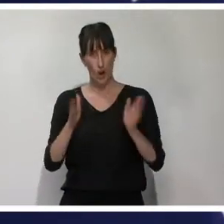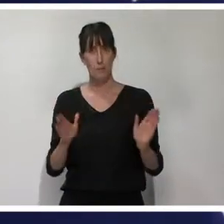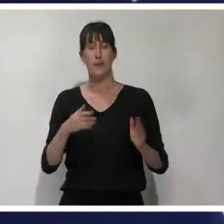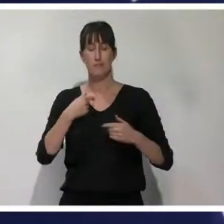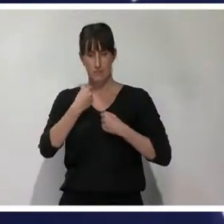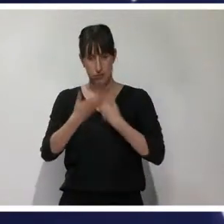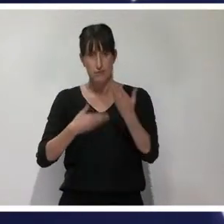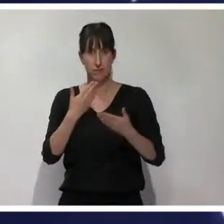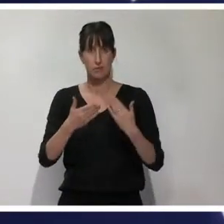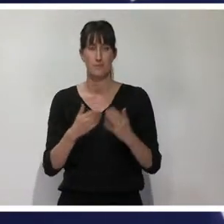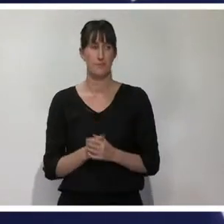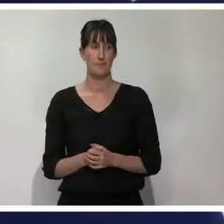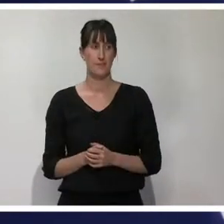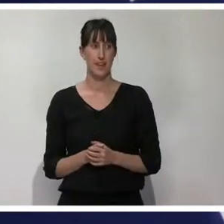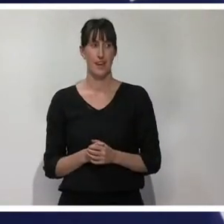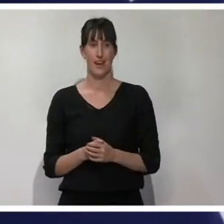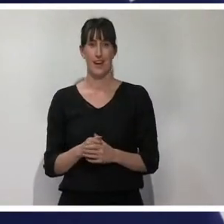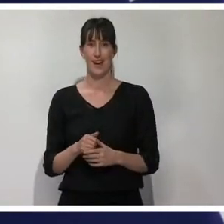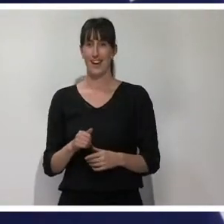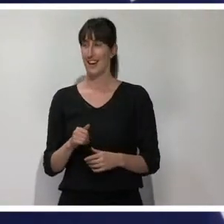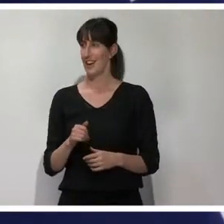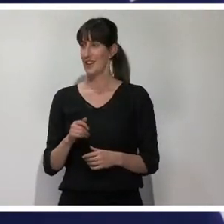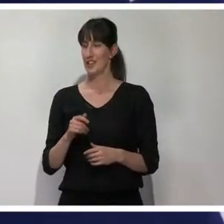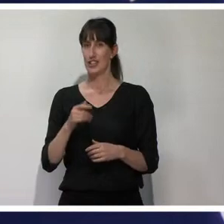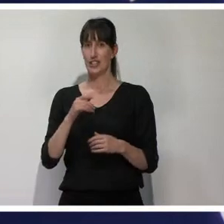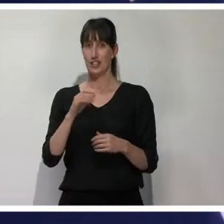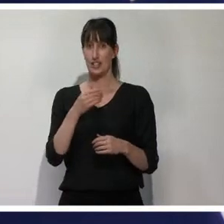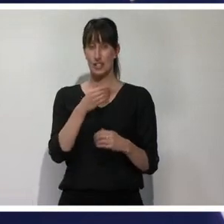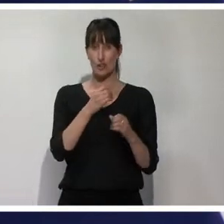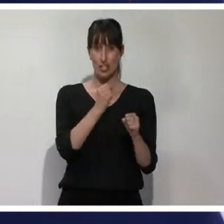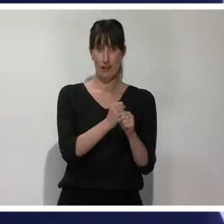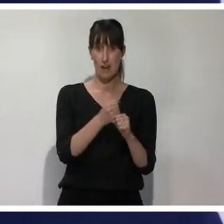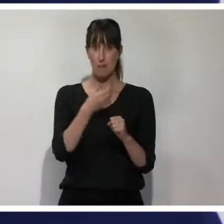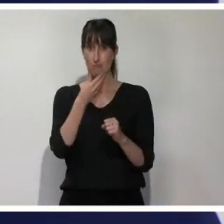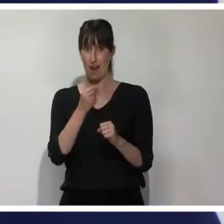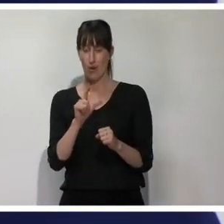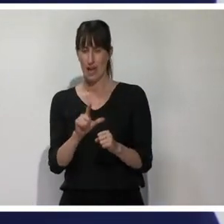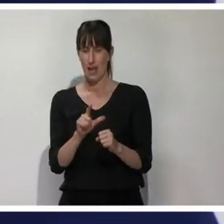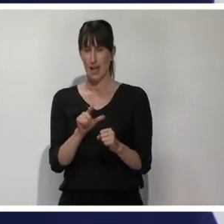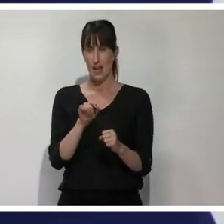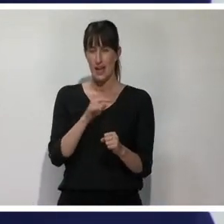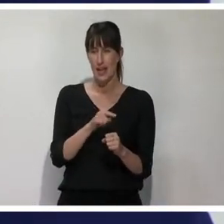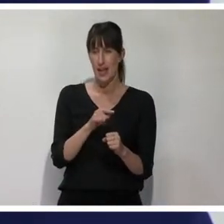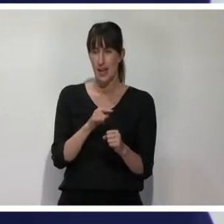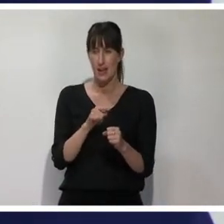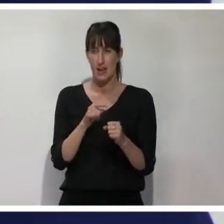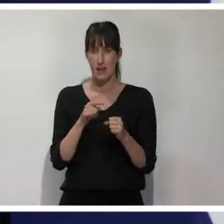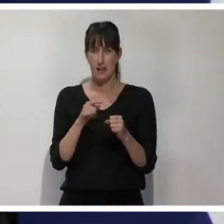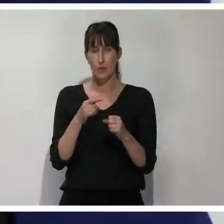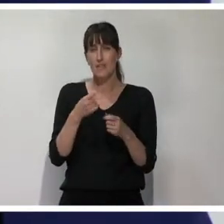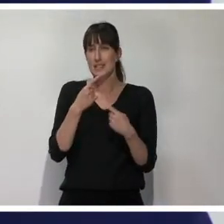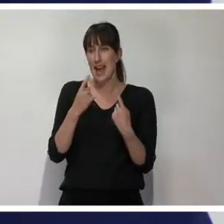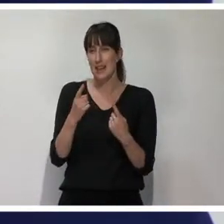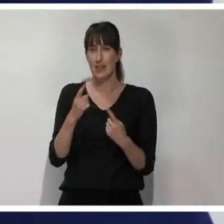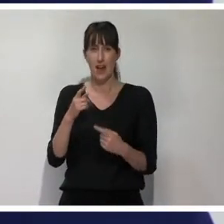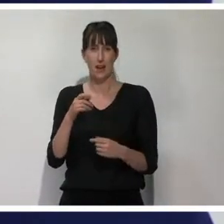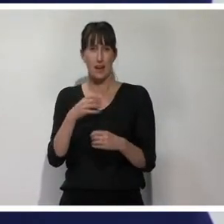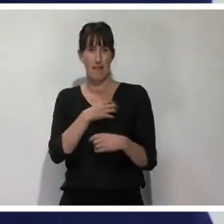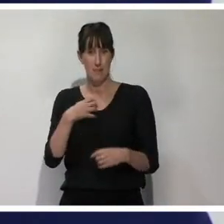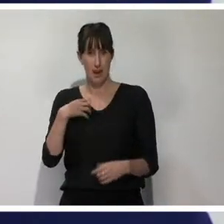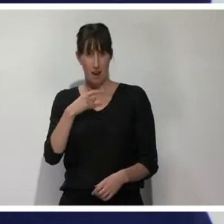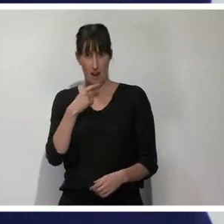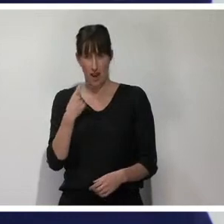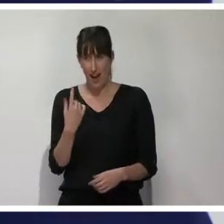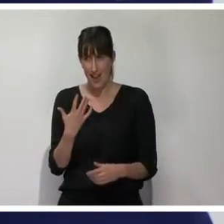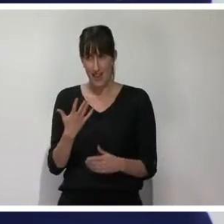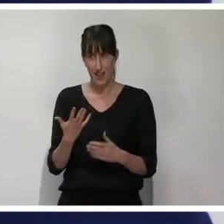Does this beating around the bushes that Jerry Brownlee is doing, sort of implying but not saying, does that undermine the country's health response? I do think that,